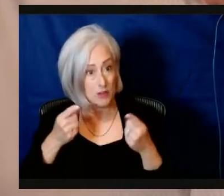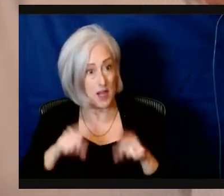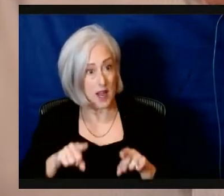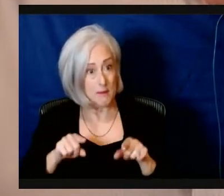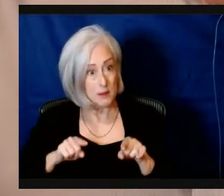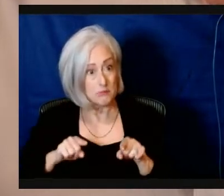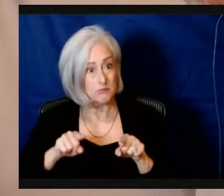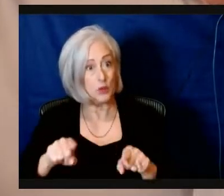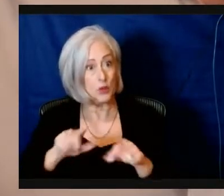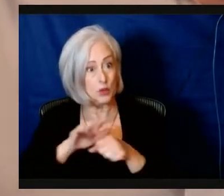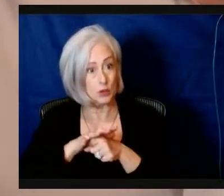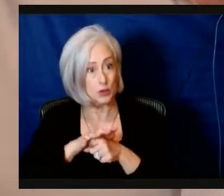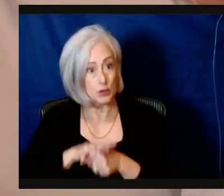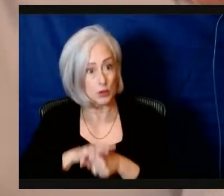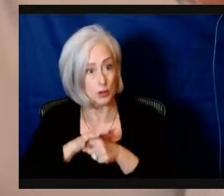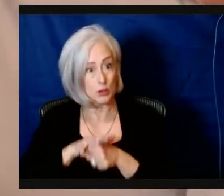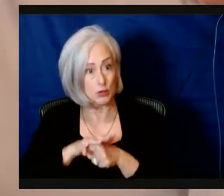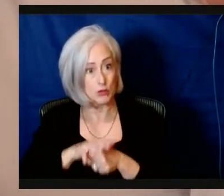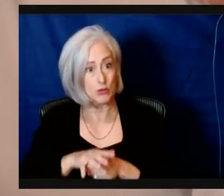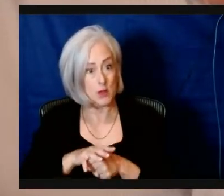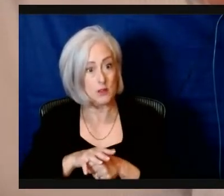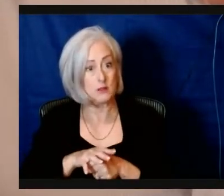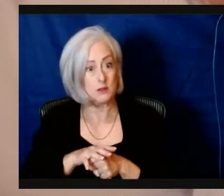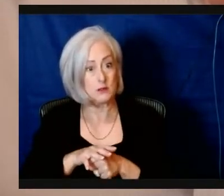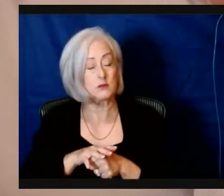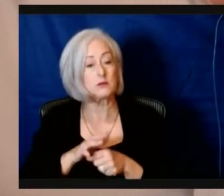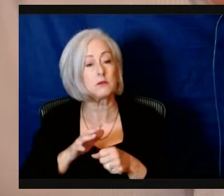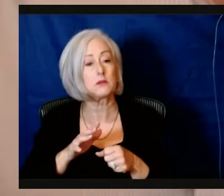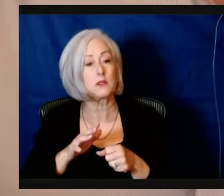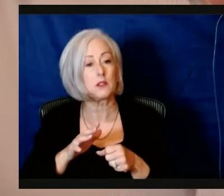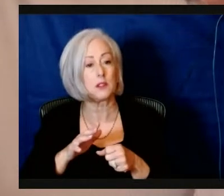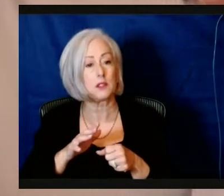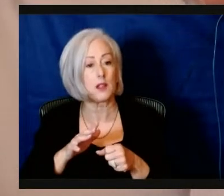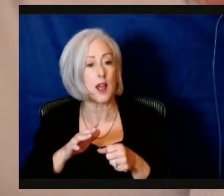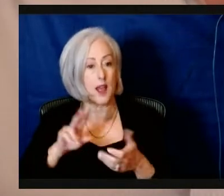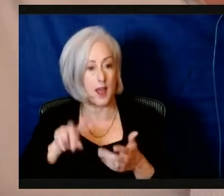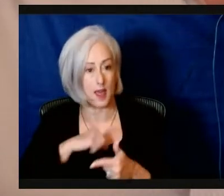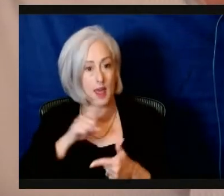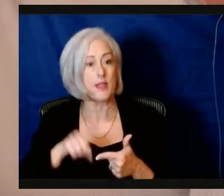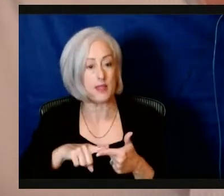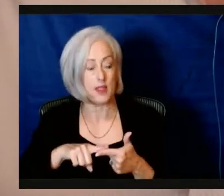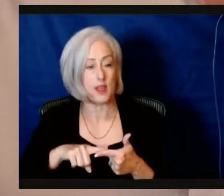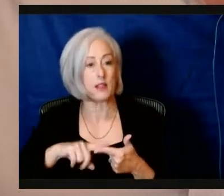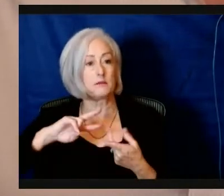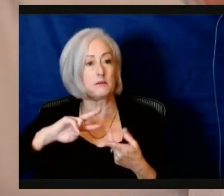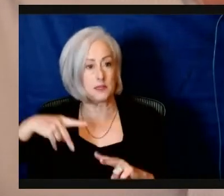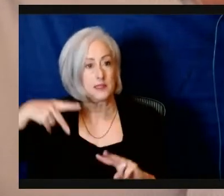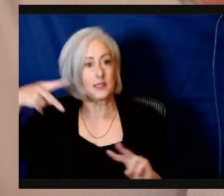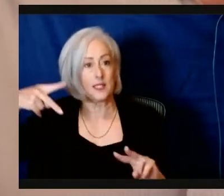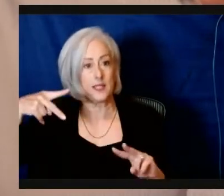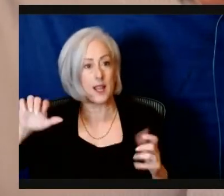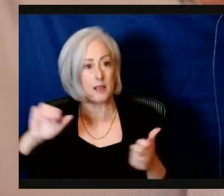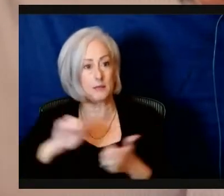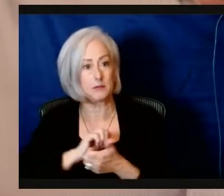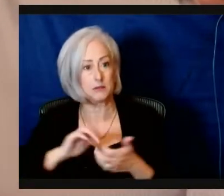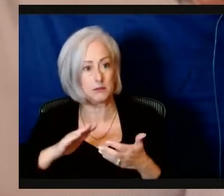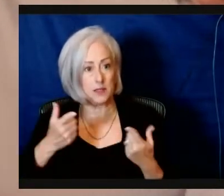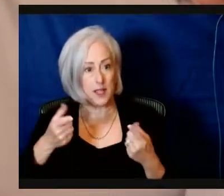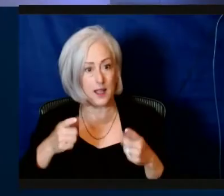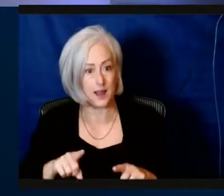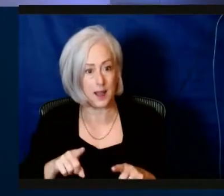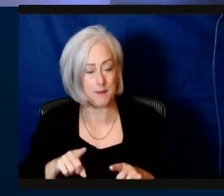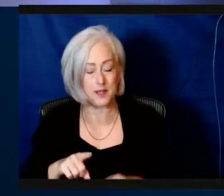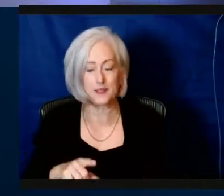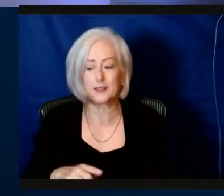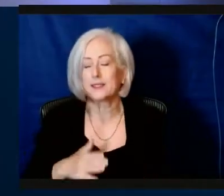being encumbered into the genome. So that's replication. So this is my wife giving me the